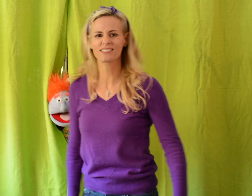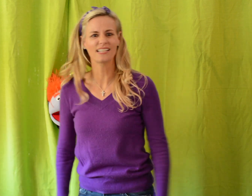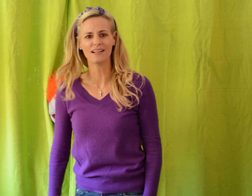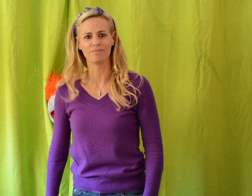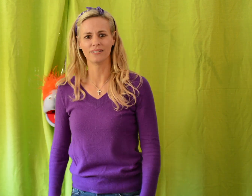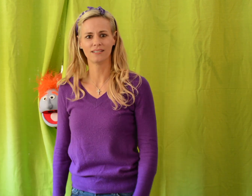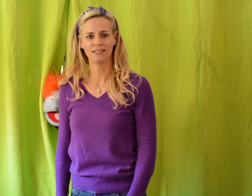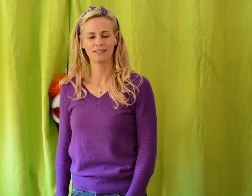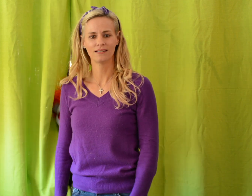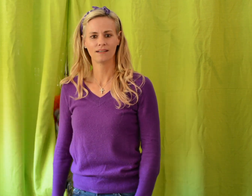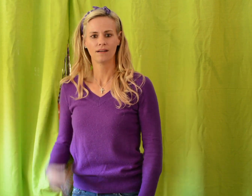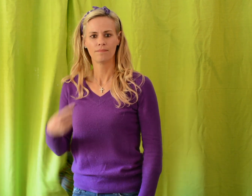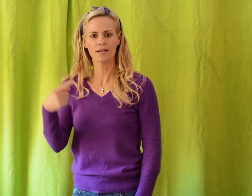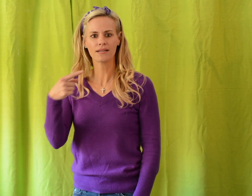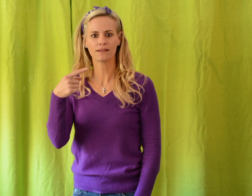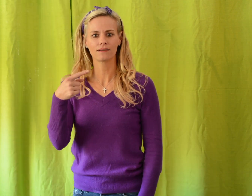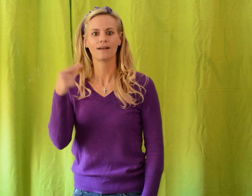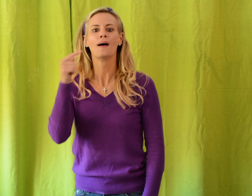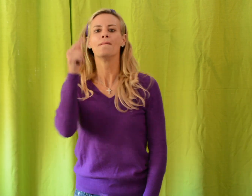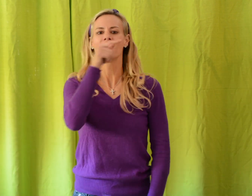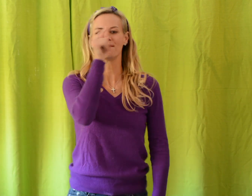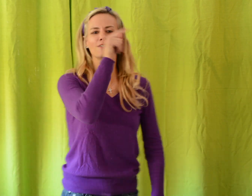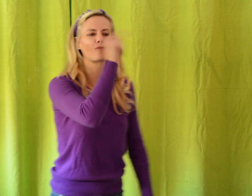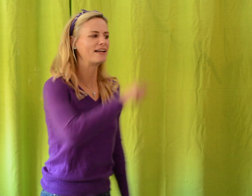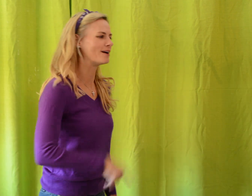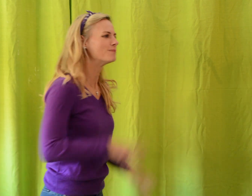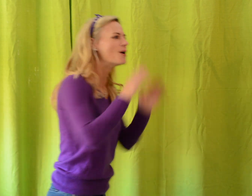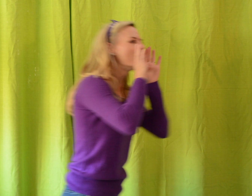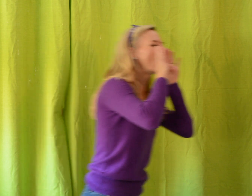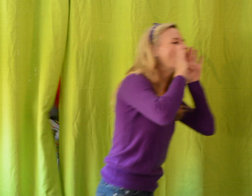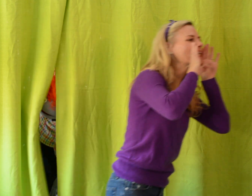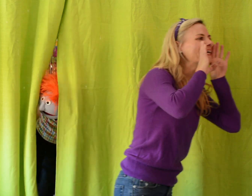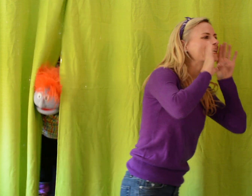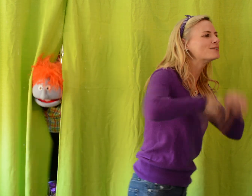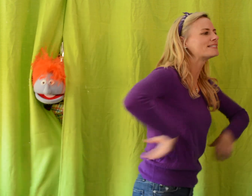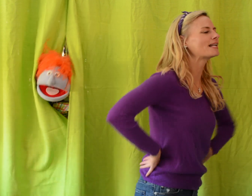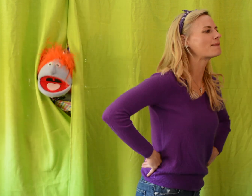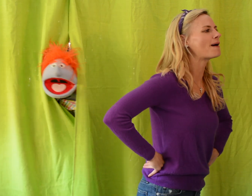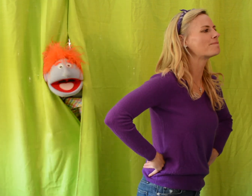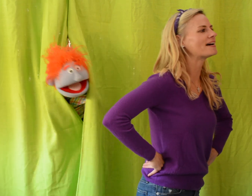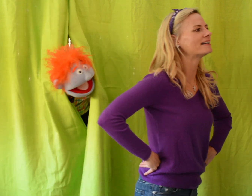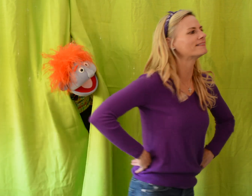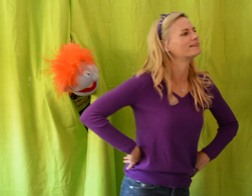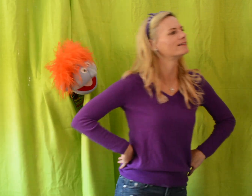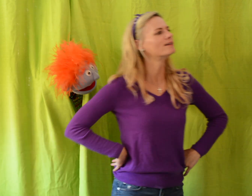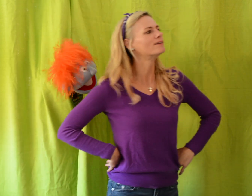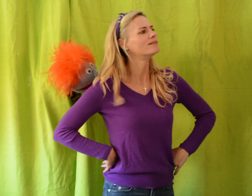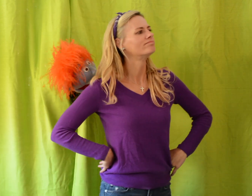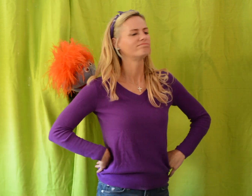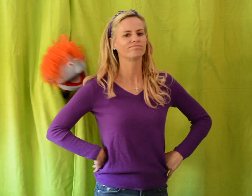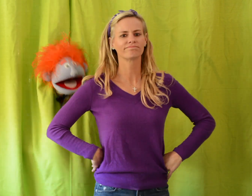I don't see him. Maybe he's over here. Paulie, you silly puppet.